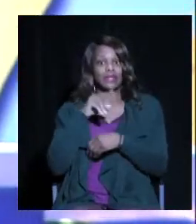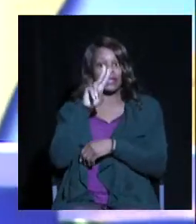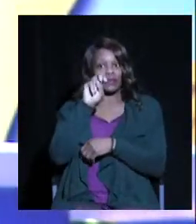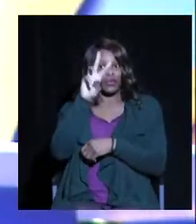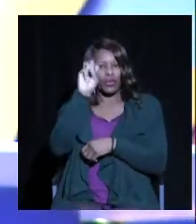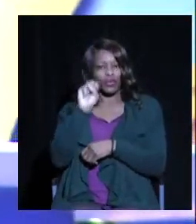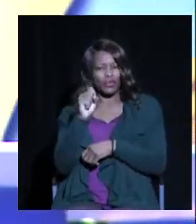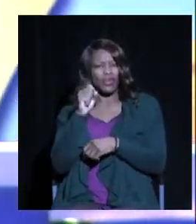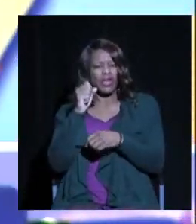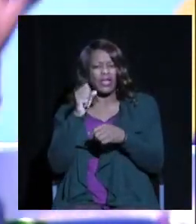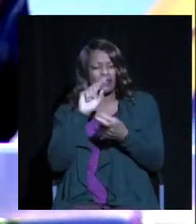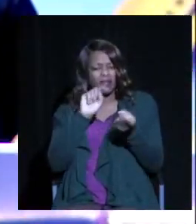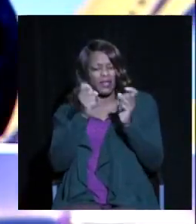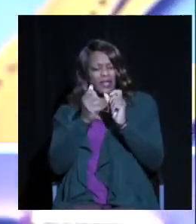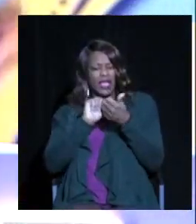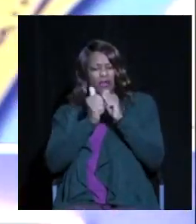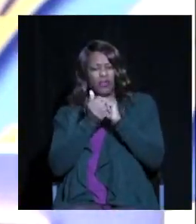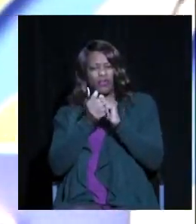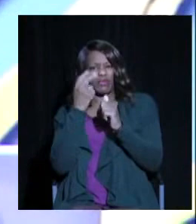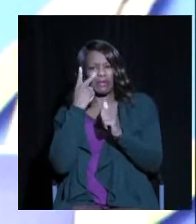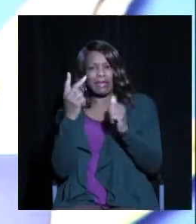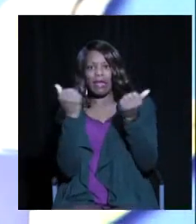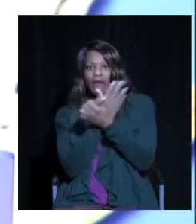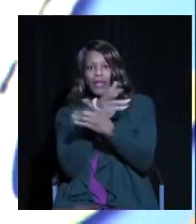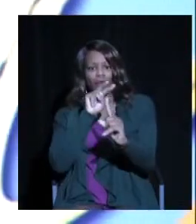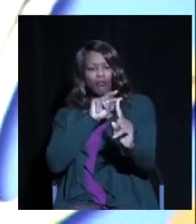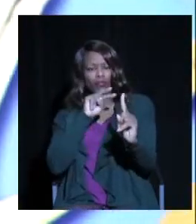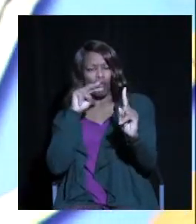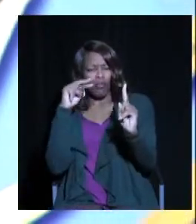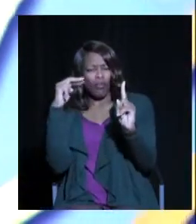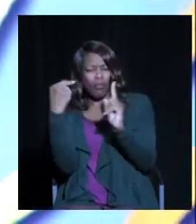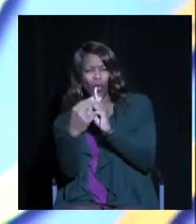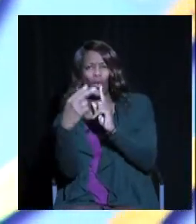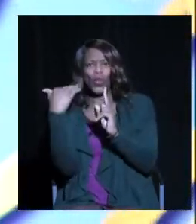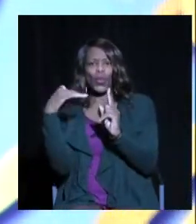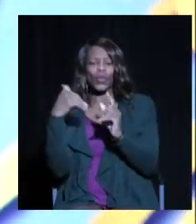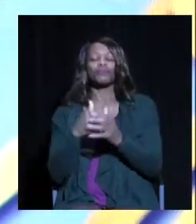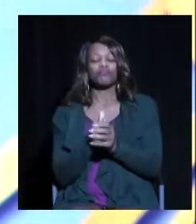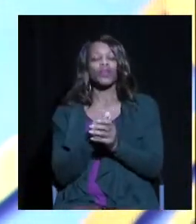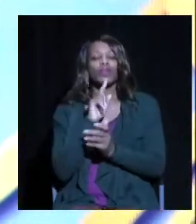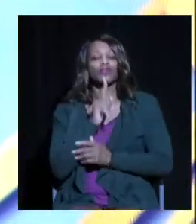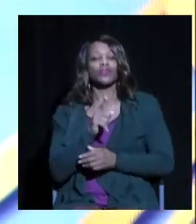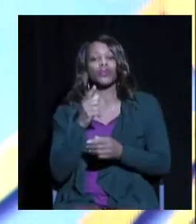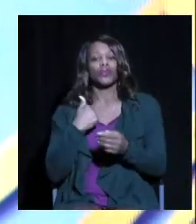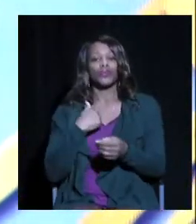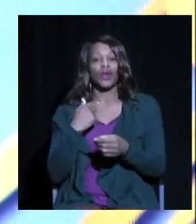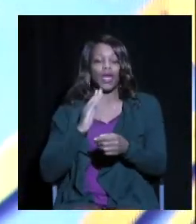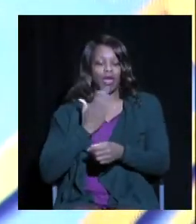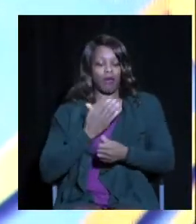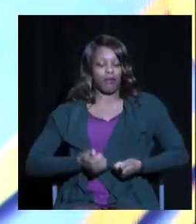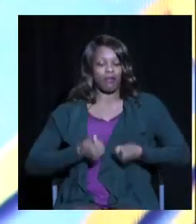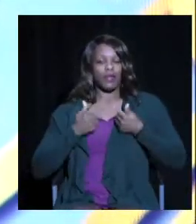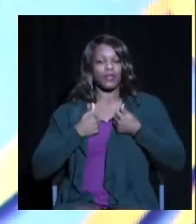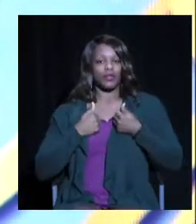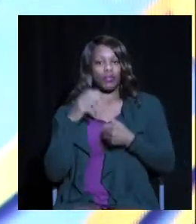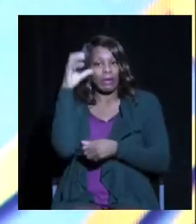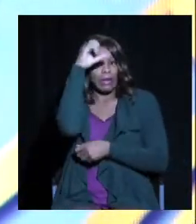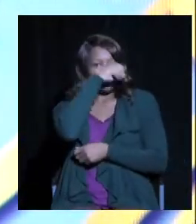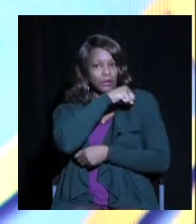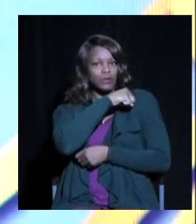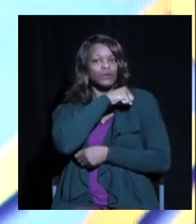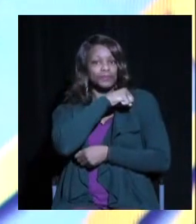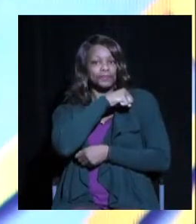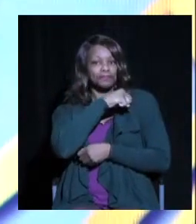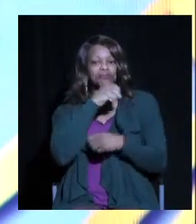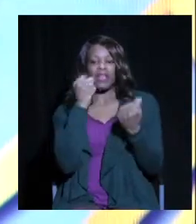changes the way that we see everything. This is especially true when it comes to our lives, where we assume